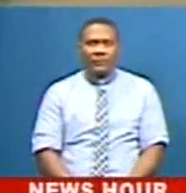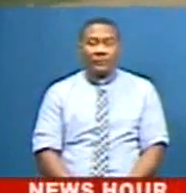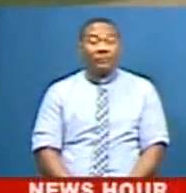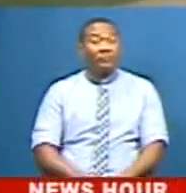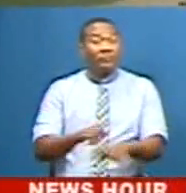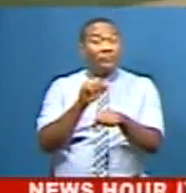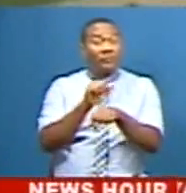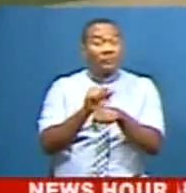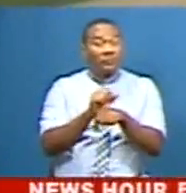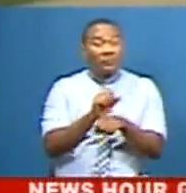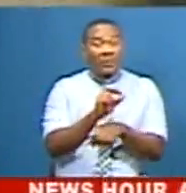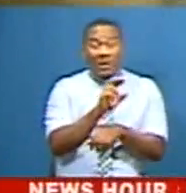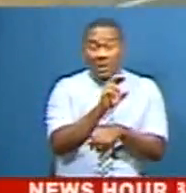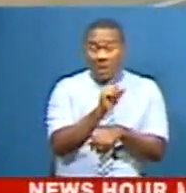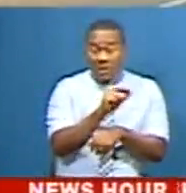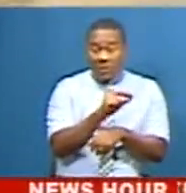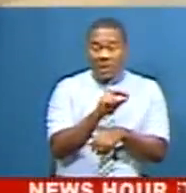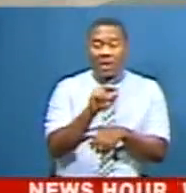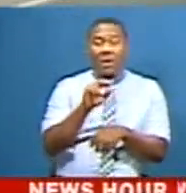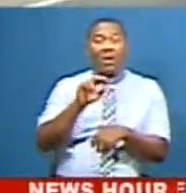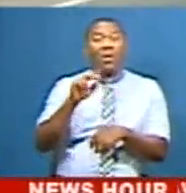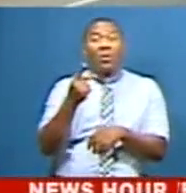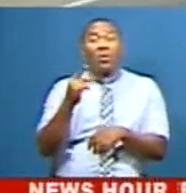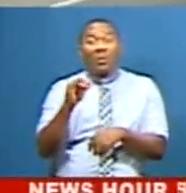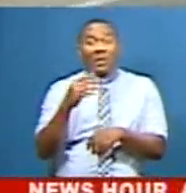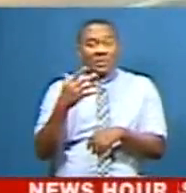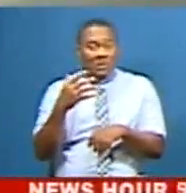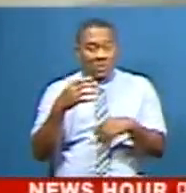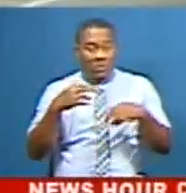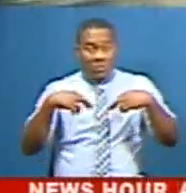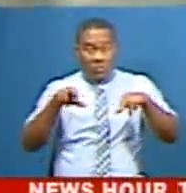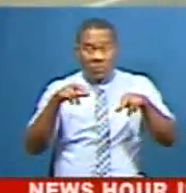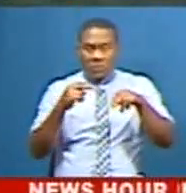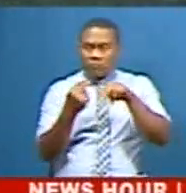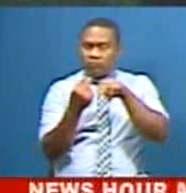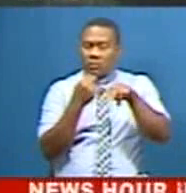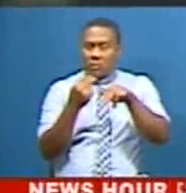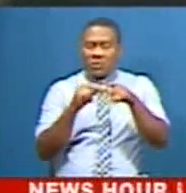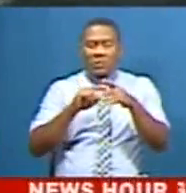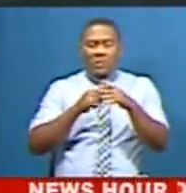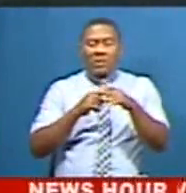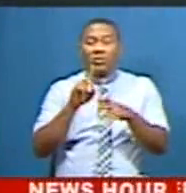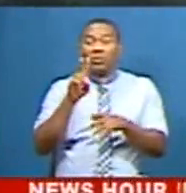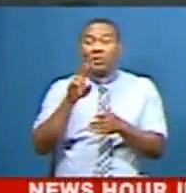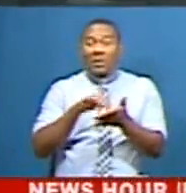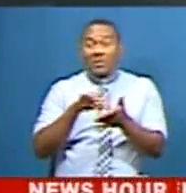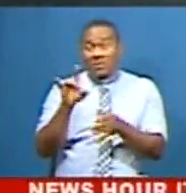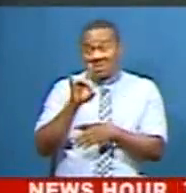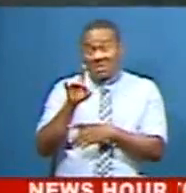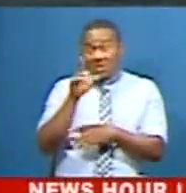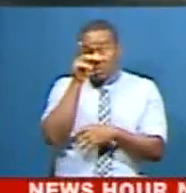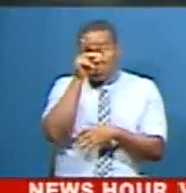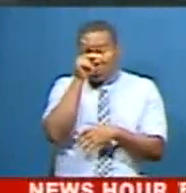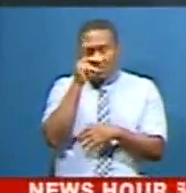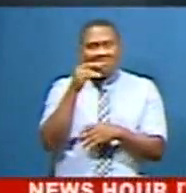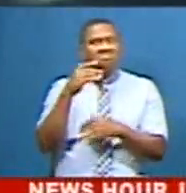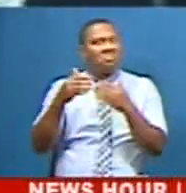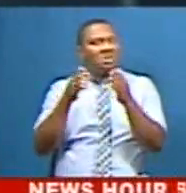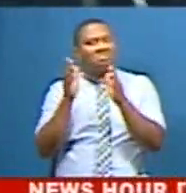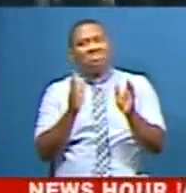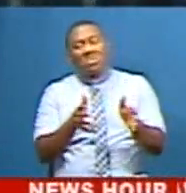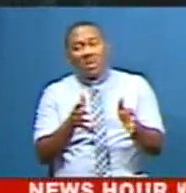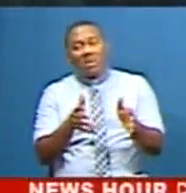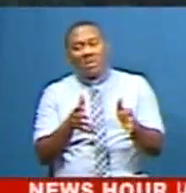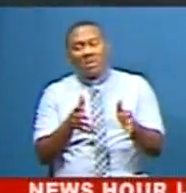Work on the Accra-Kumasi dual carriageway, which began in 2008 under former President John Ejekum Kufuor, was abandoned by